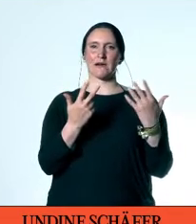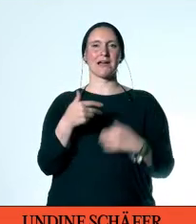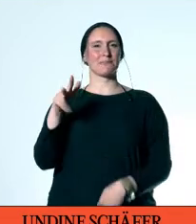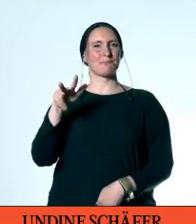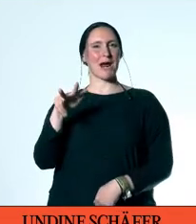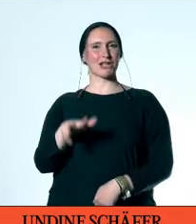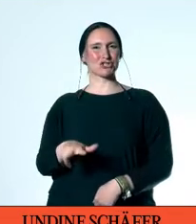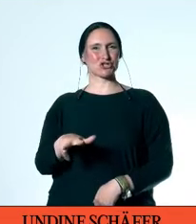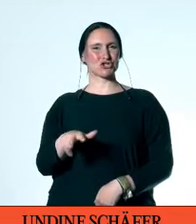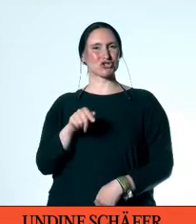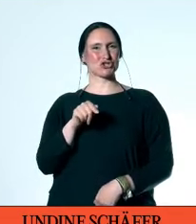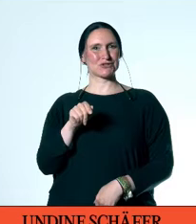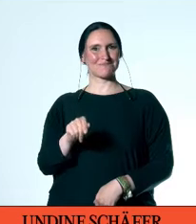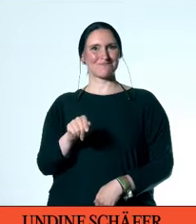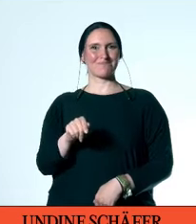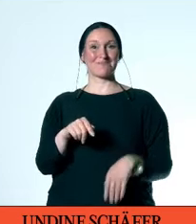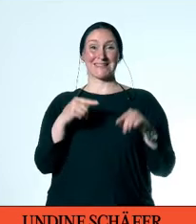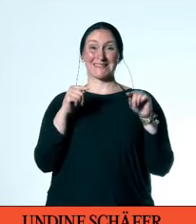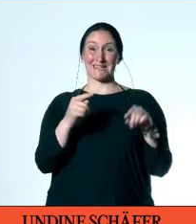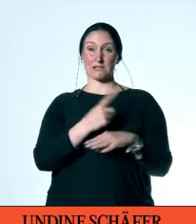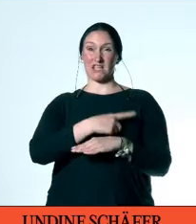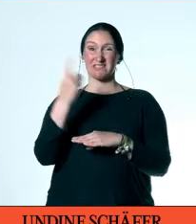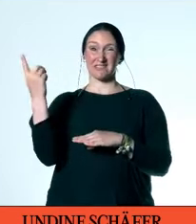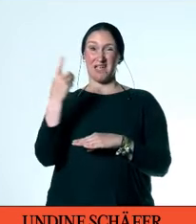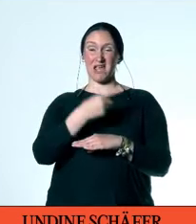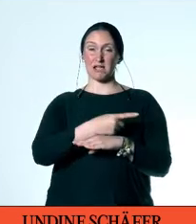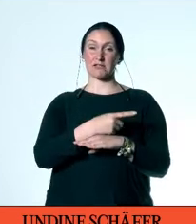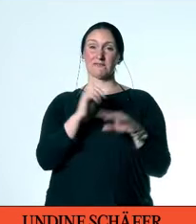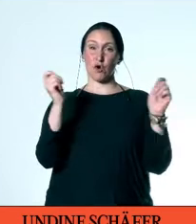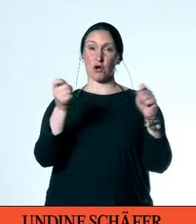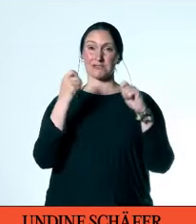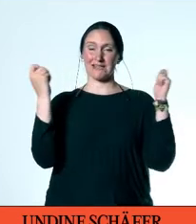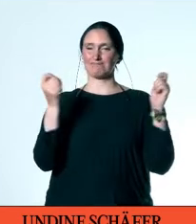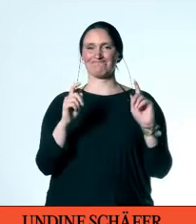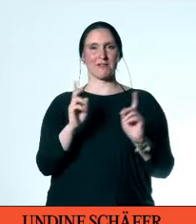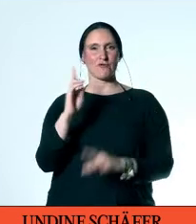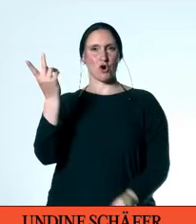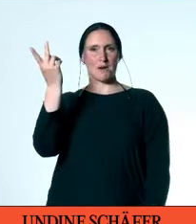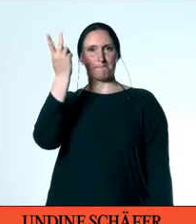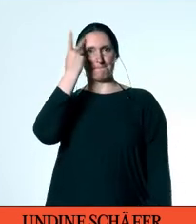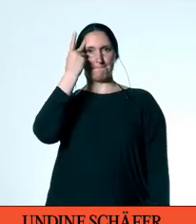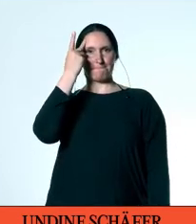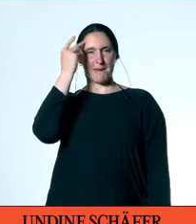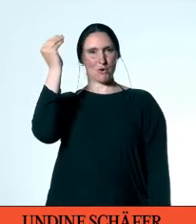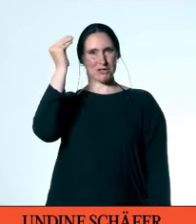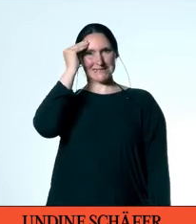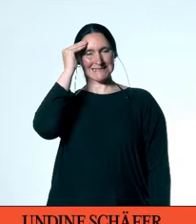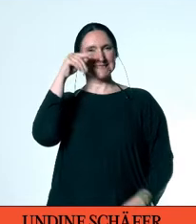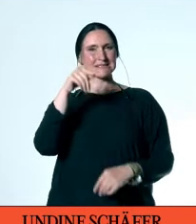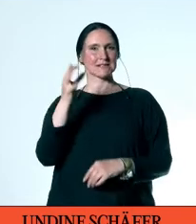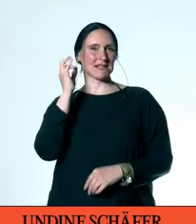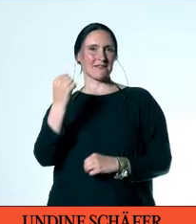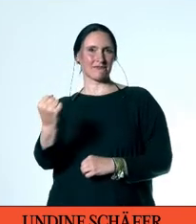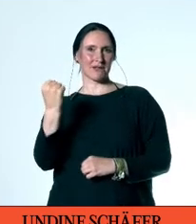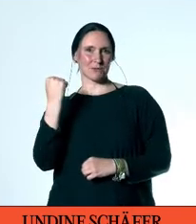a day that is not a day to celebrate, but to commemorate. In Chocó, many feminicides